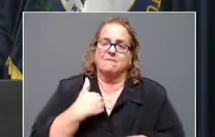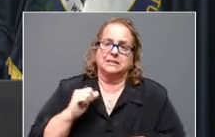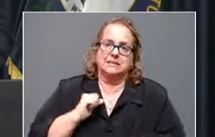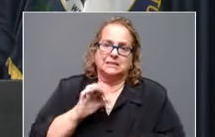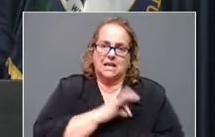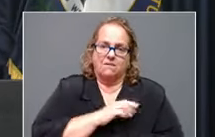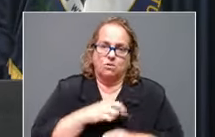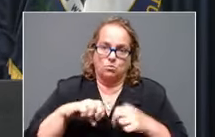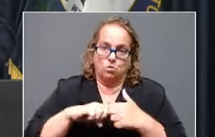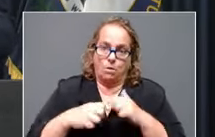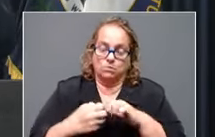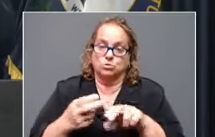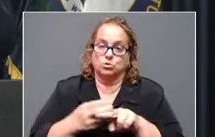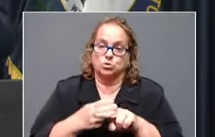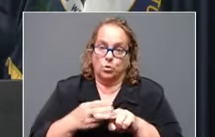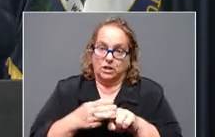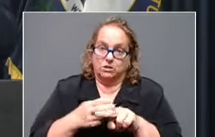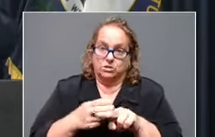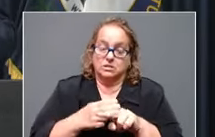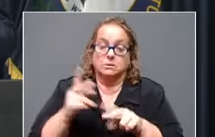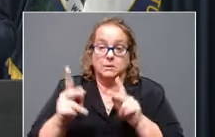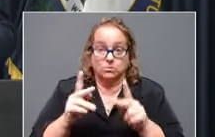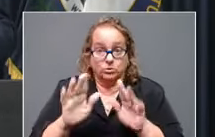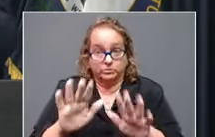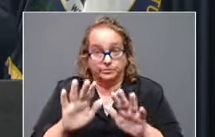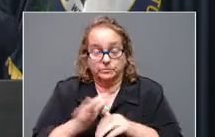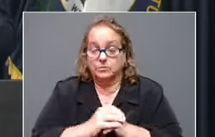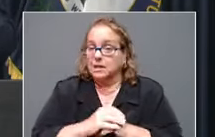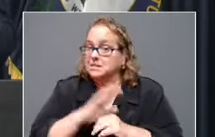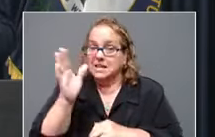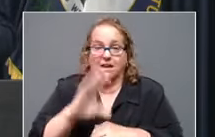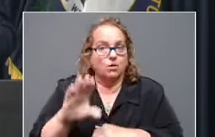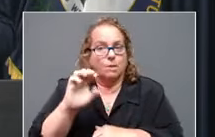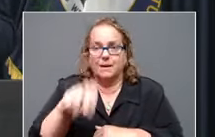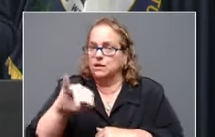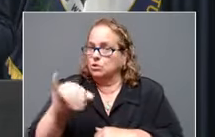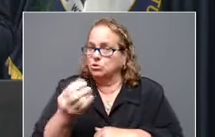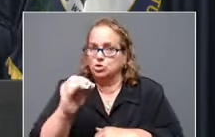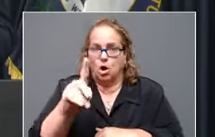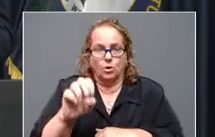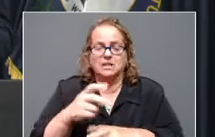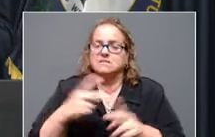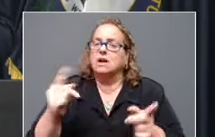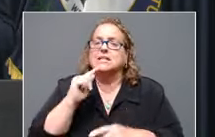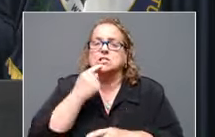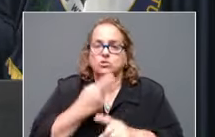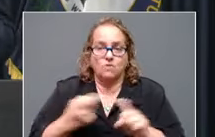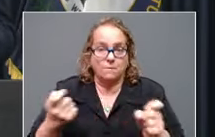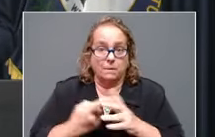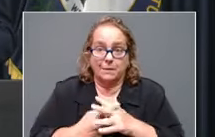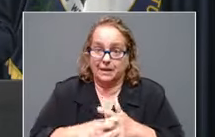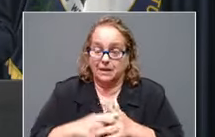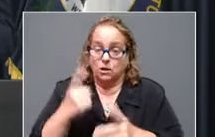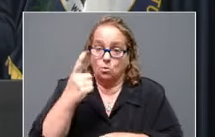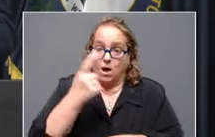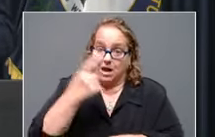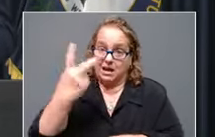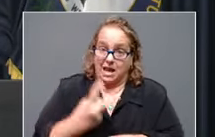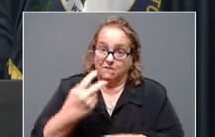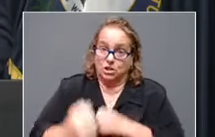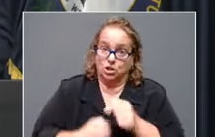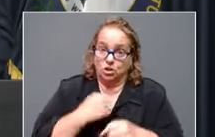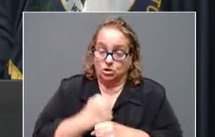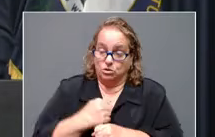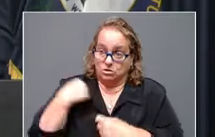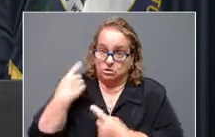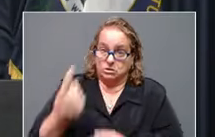just that quickly because the virus had too many chances to replicate, and pure dumb luck made it smarter. And